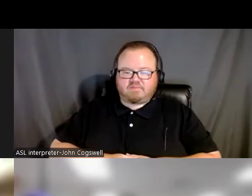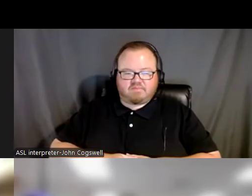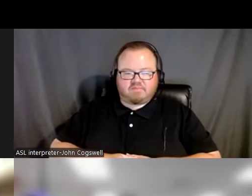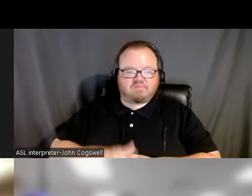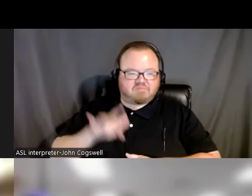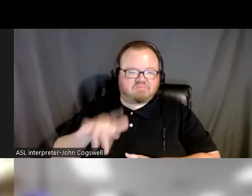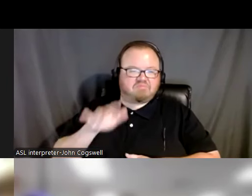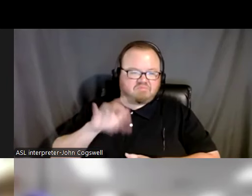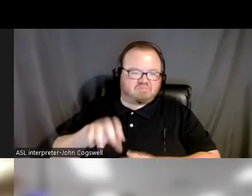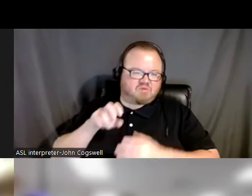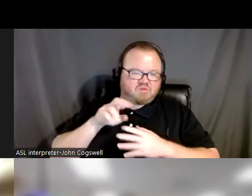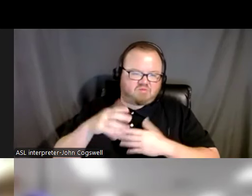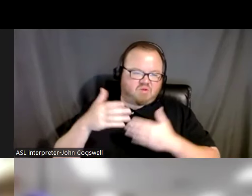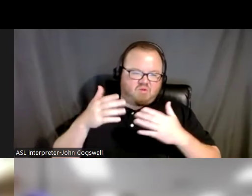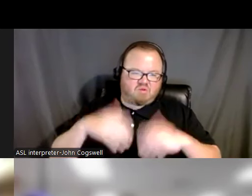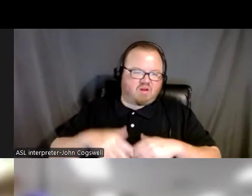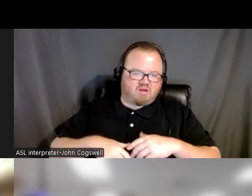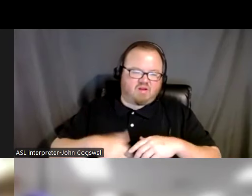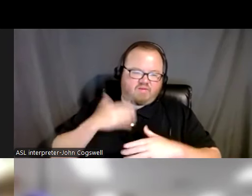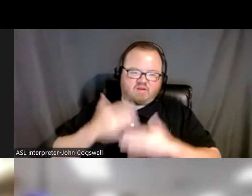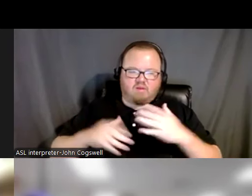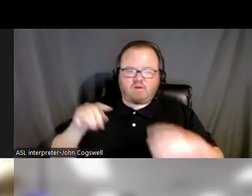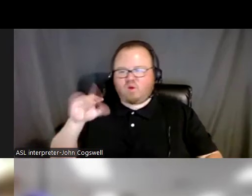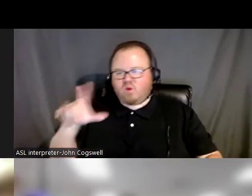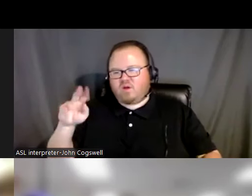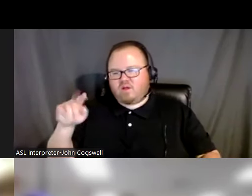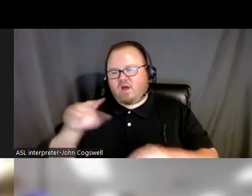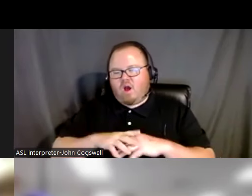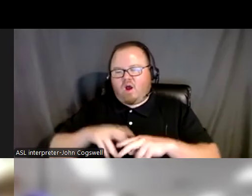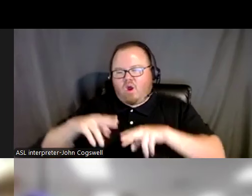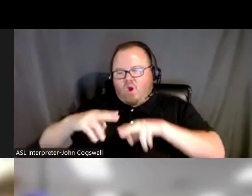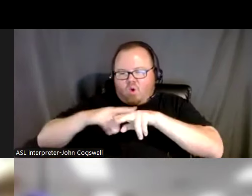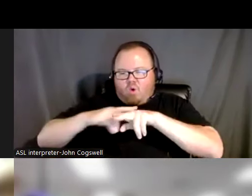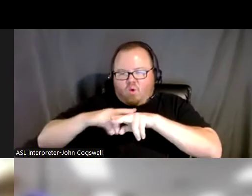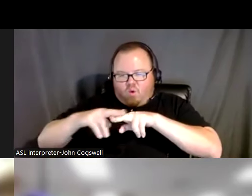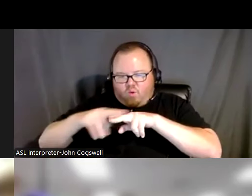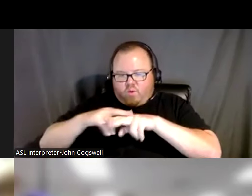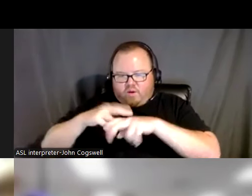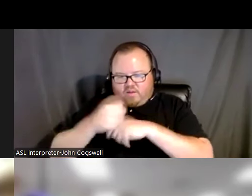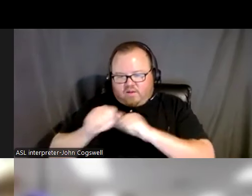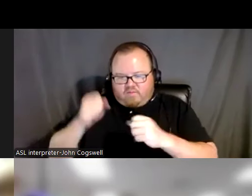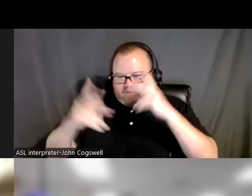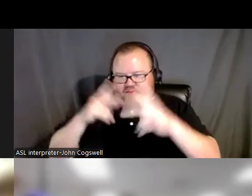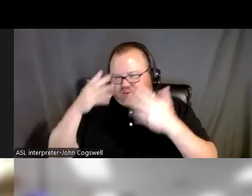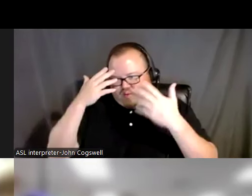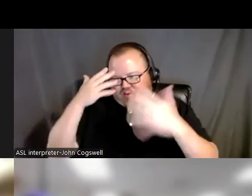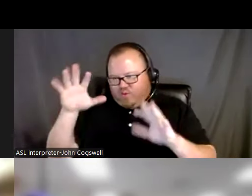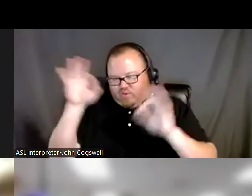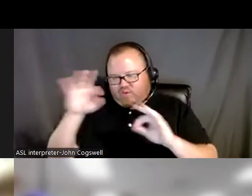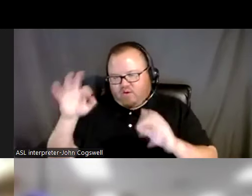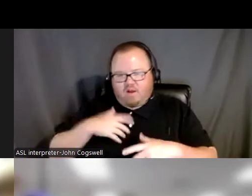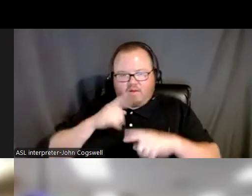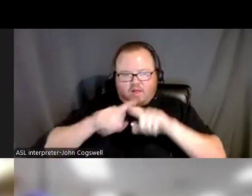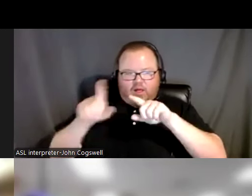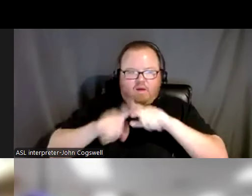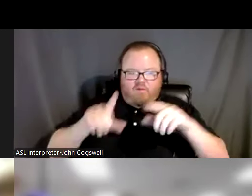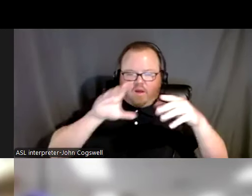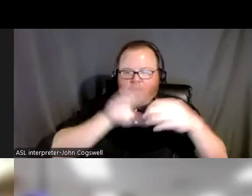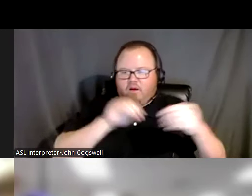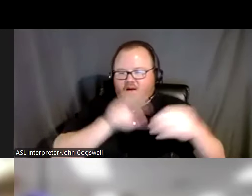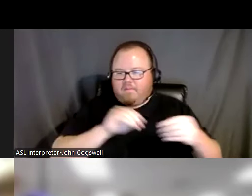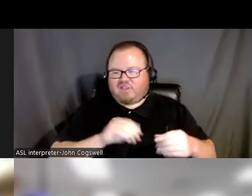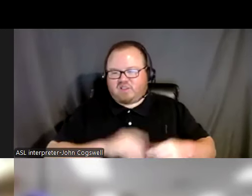through the rest of the slides. It's just there's some toolkits on railway safety, which a lot of people don't know, and then just kind of messaging, which